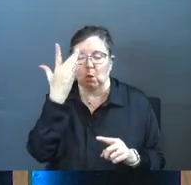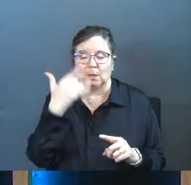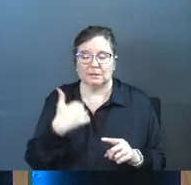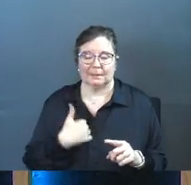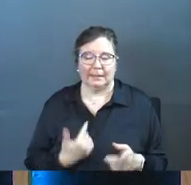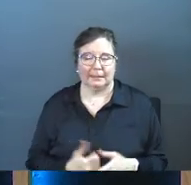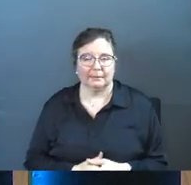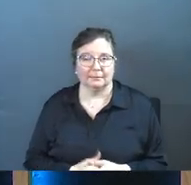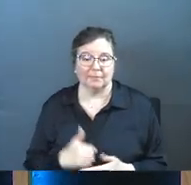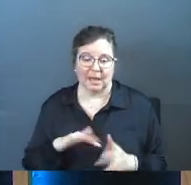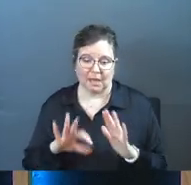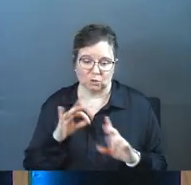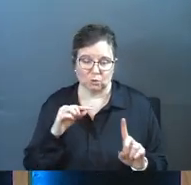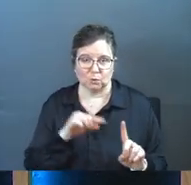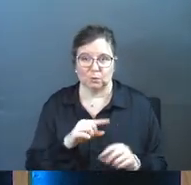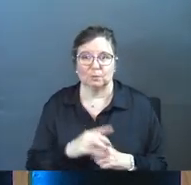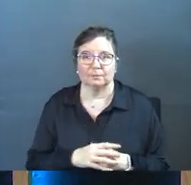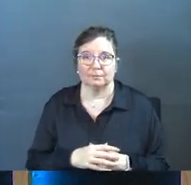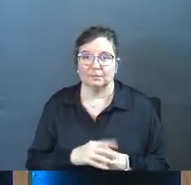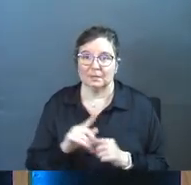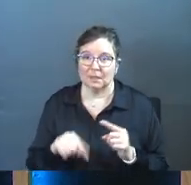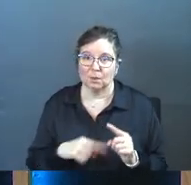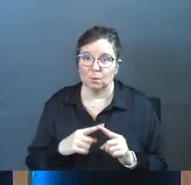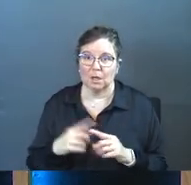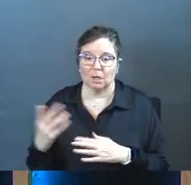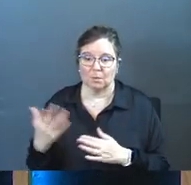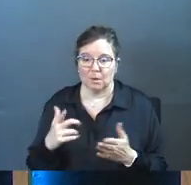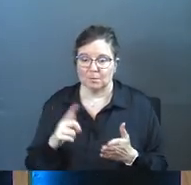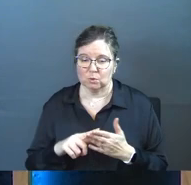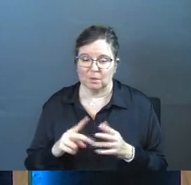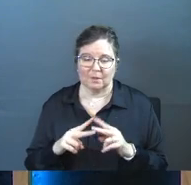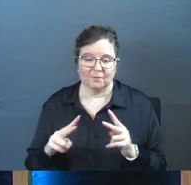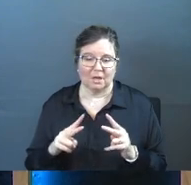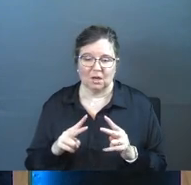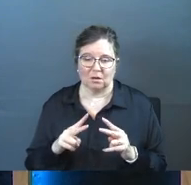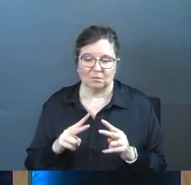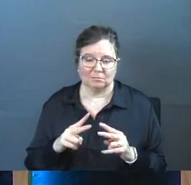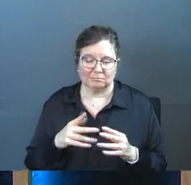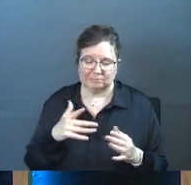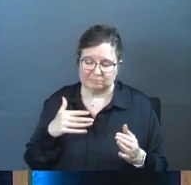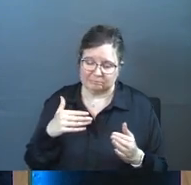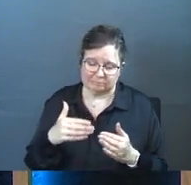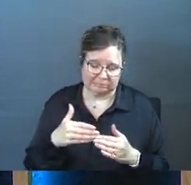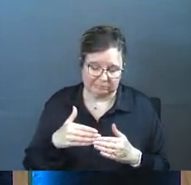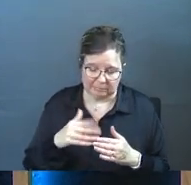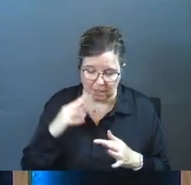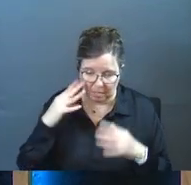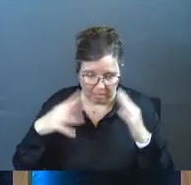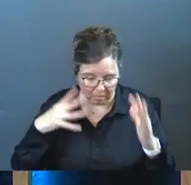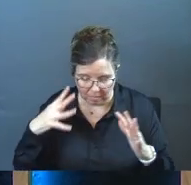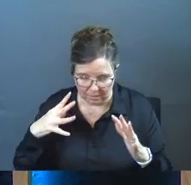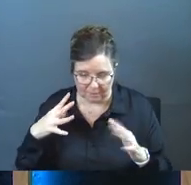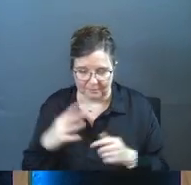me, I choose you. Even when you've brought me to the very brink of insanity,